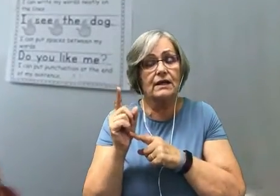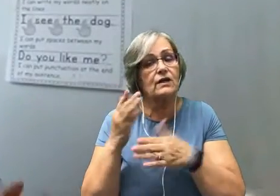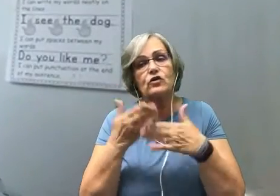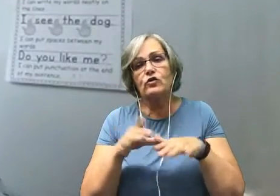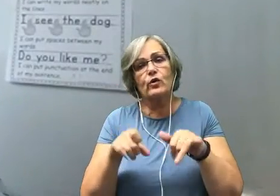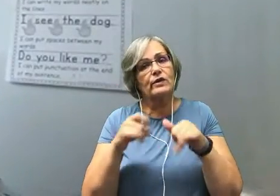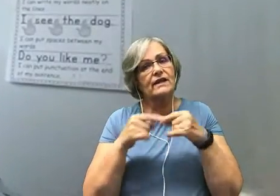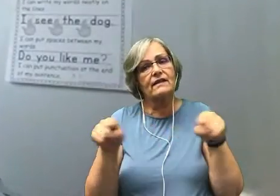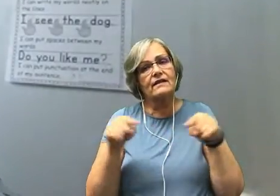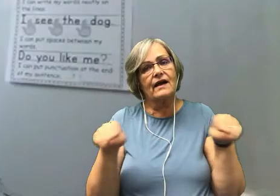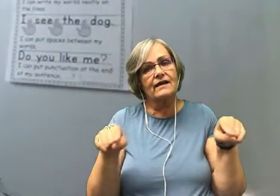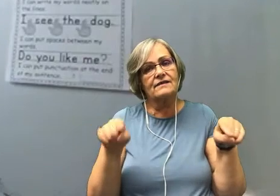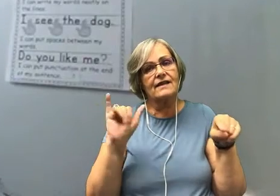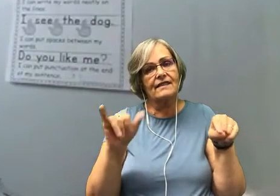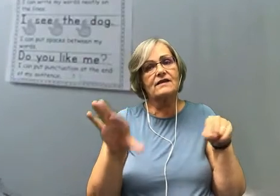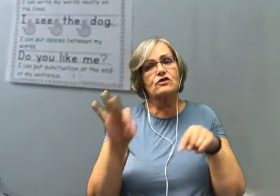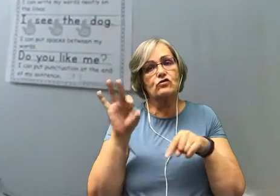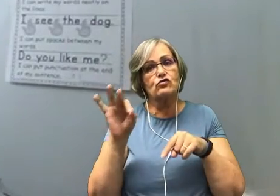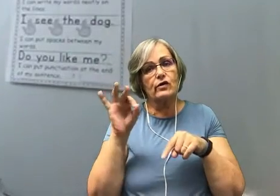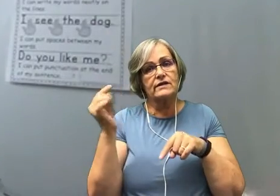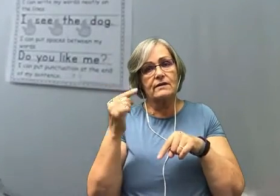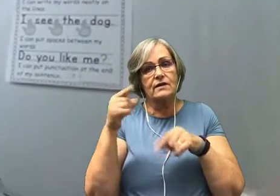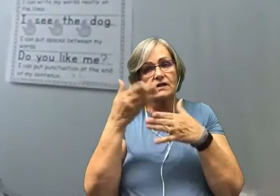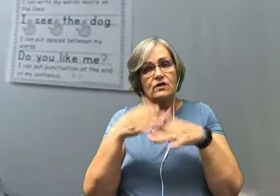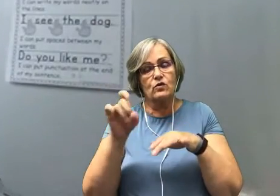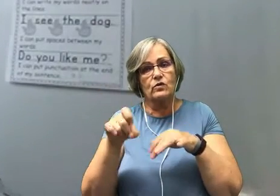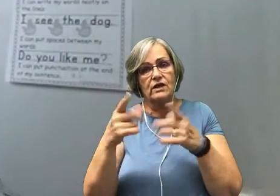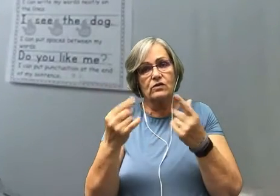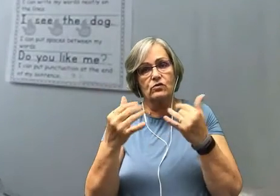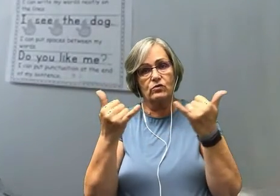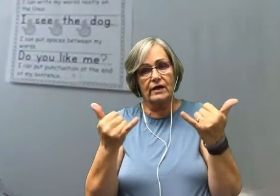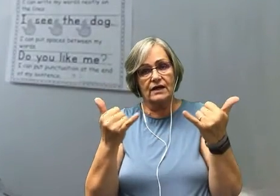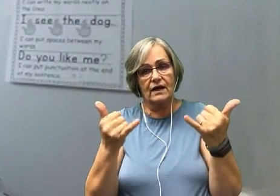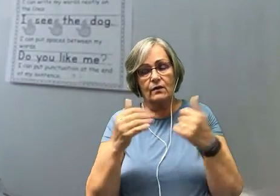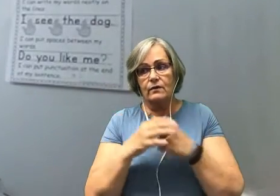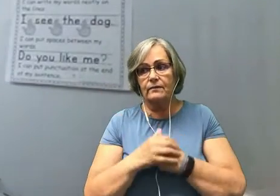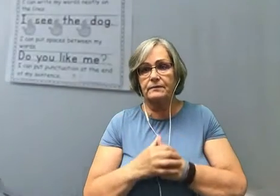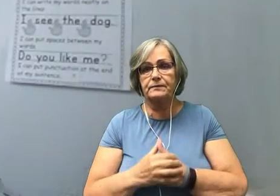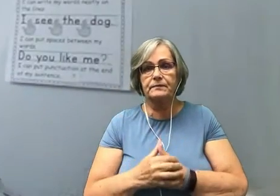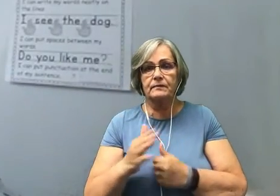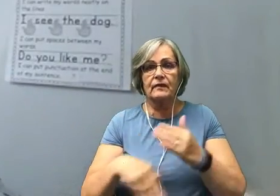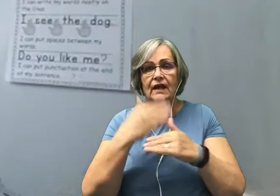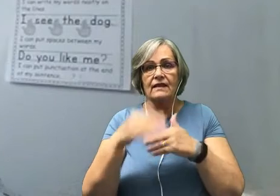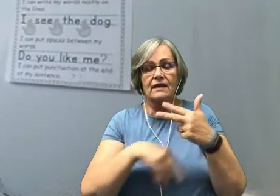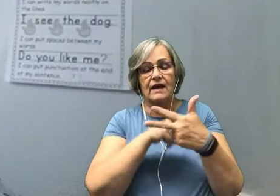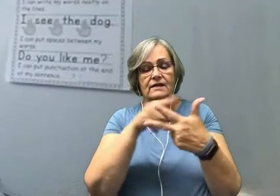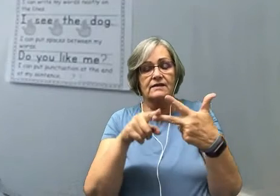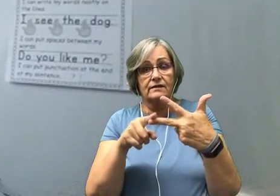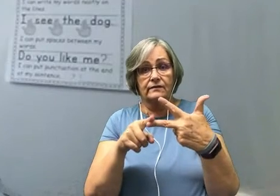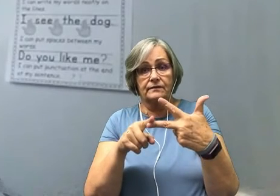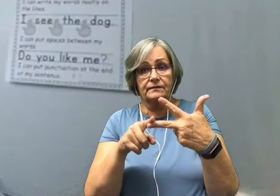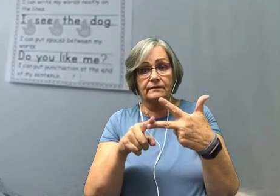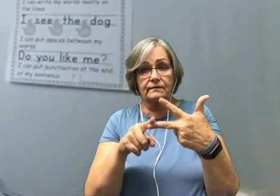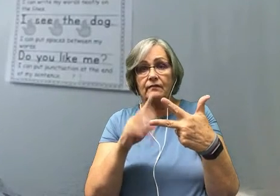minute, but you don't have to. So that's a choice, okay? So that's something that you don't have to do right now. The